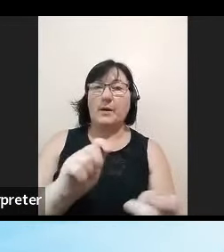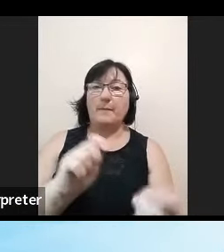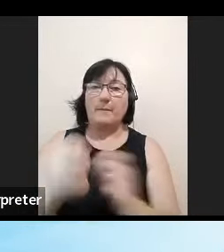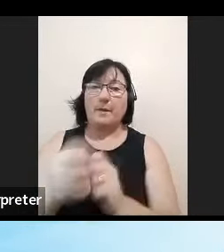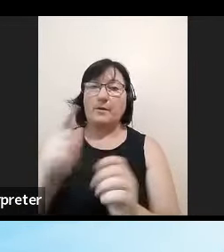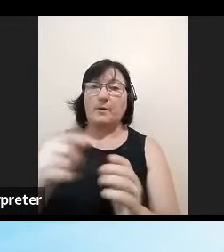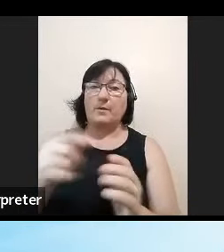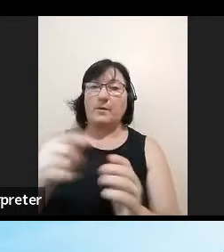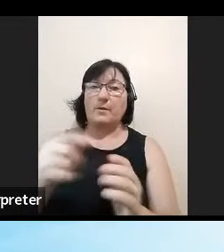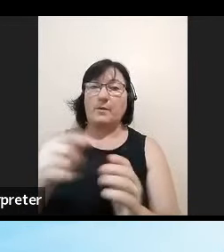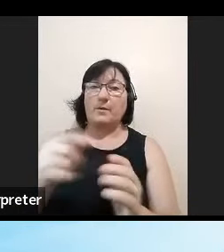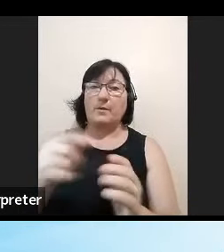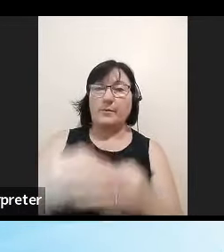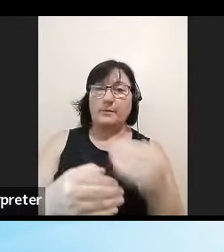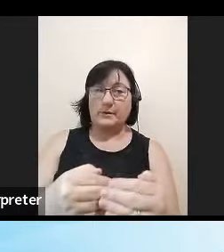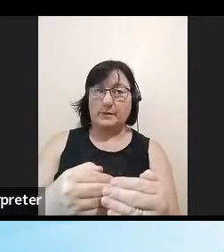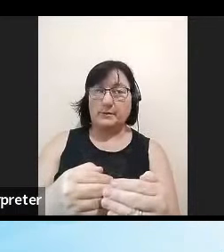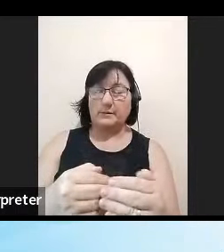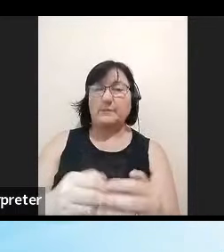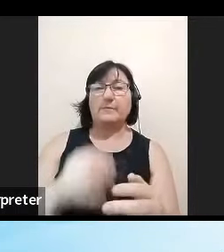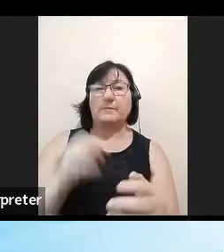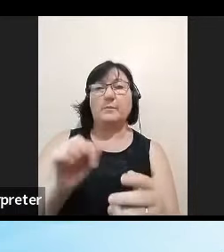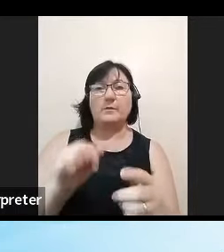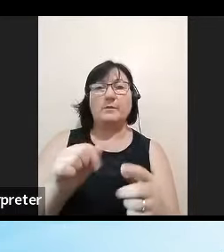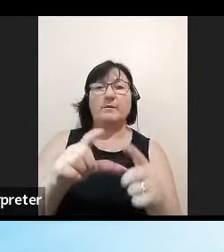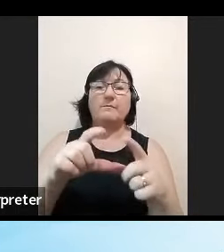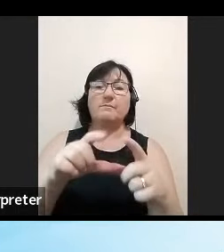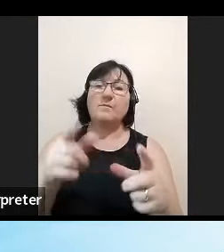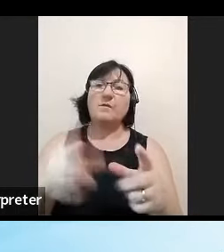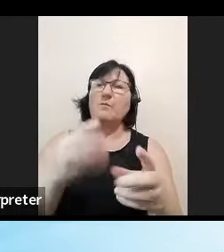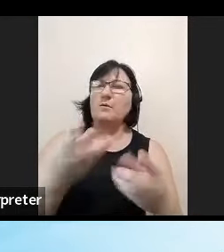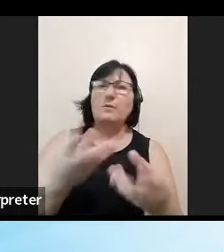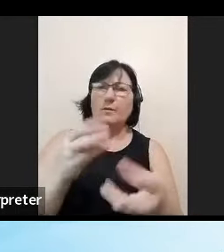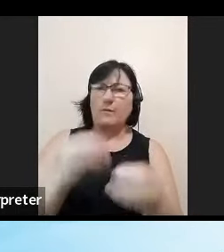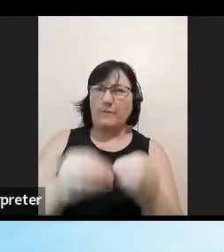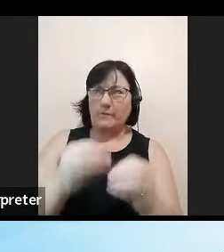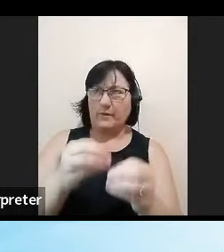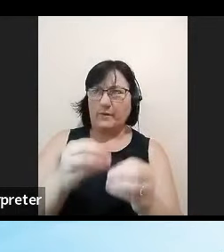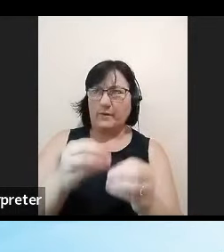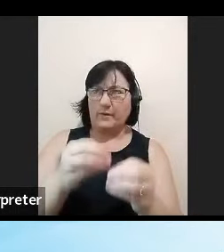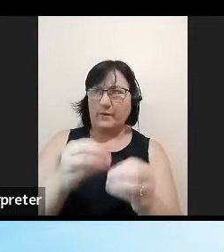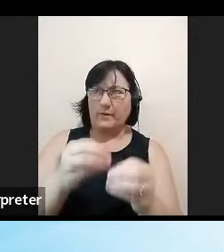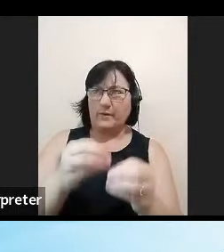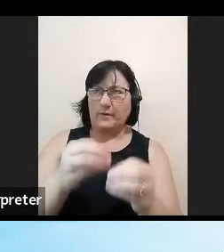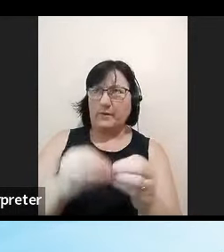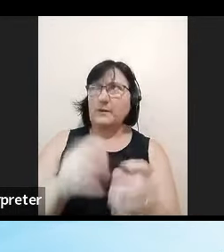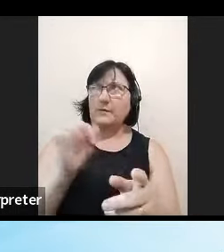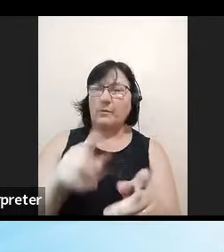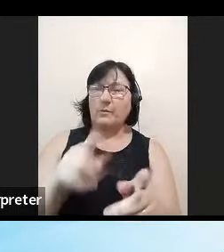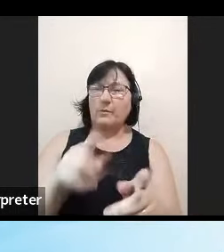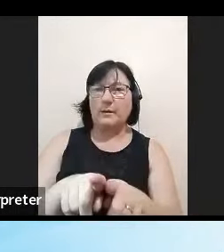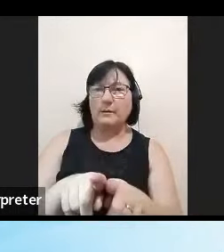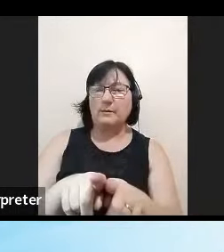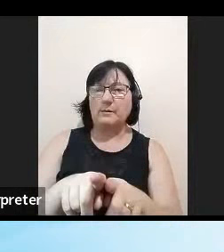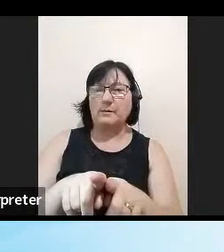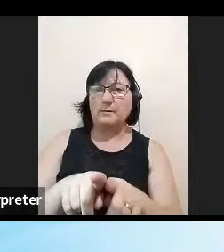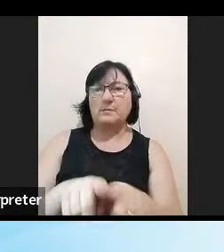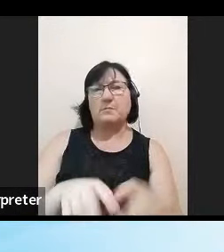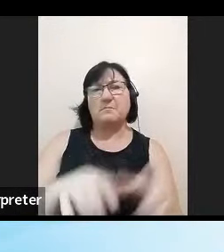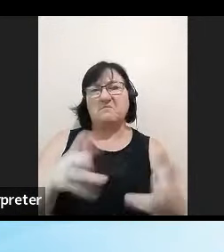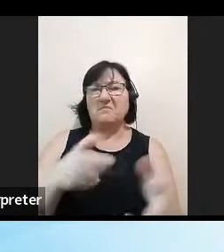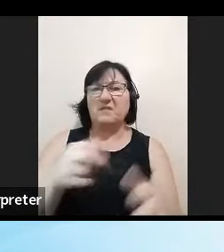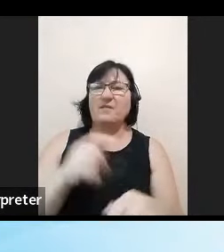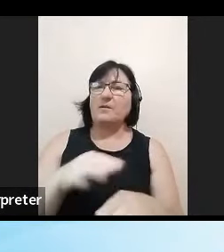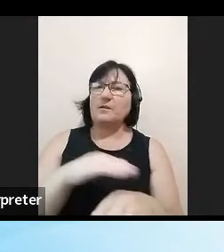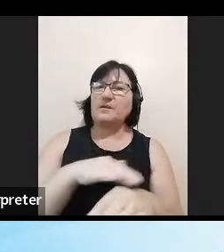correction. If we want to test, or if we see that maybe you don't have standard operating procedures that talk to